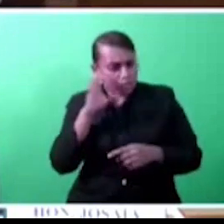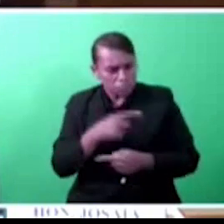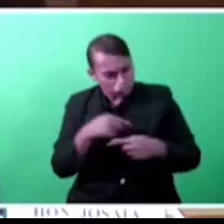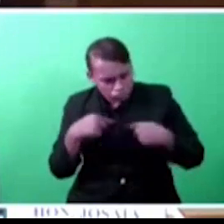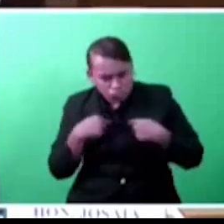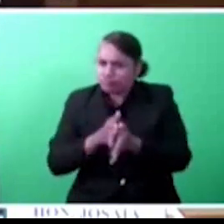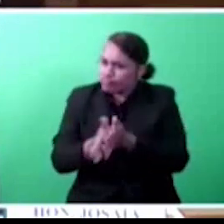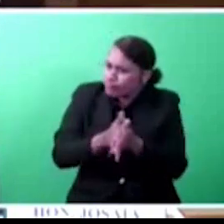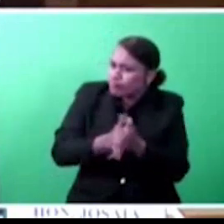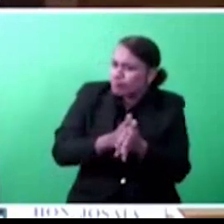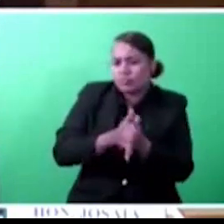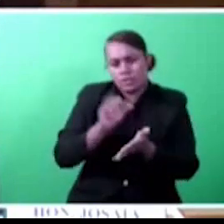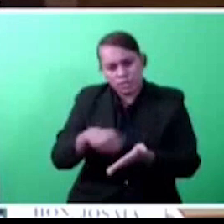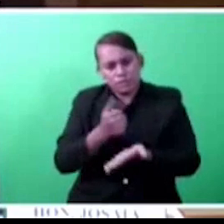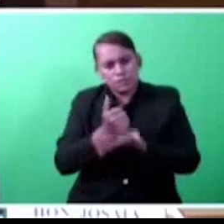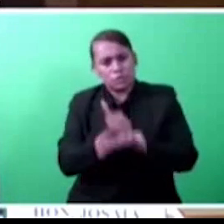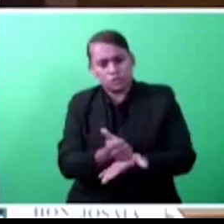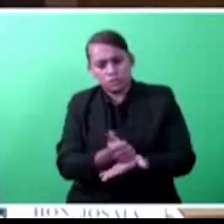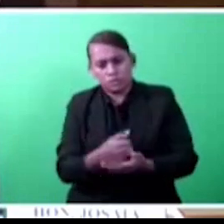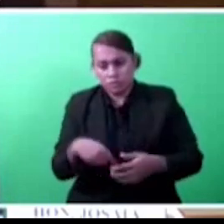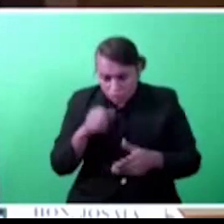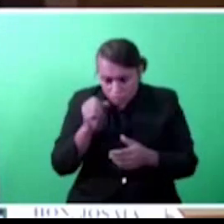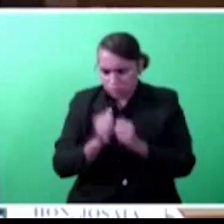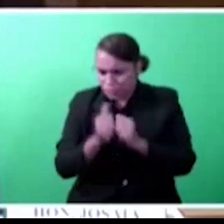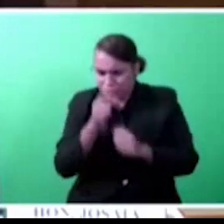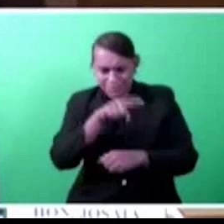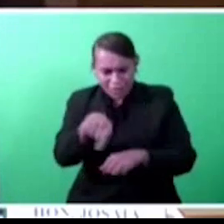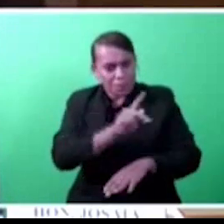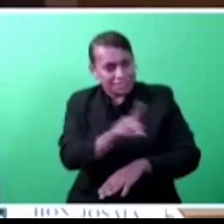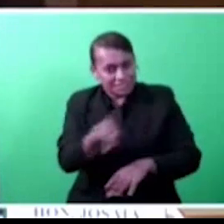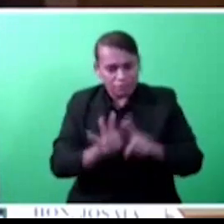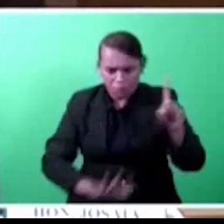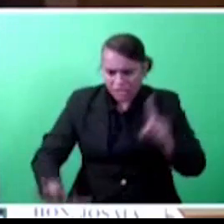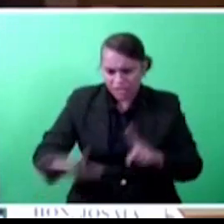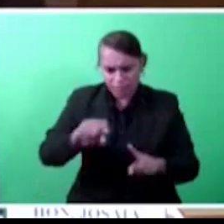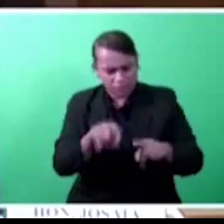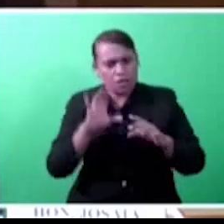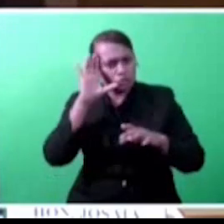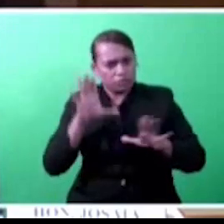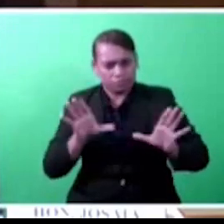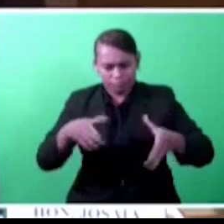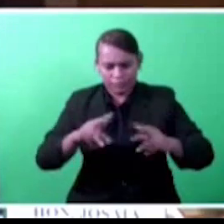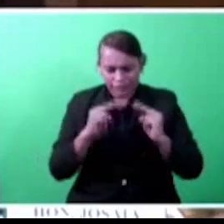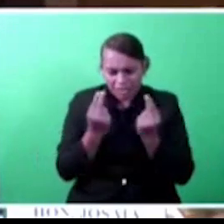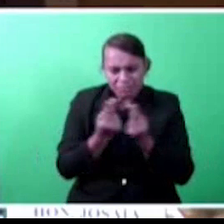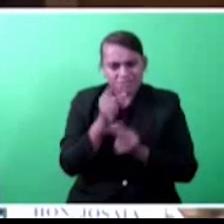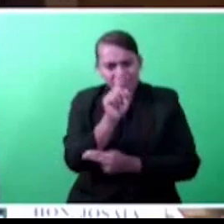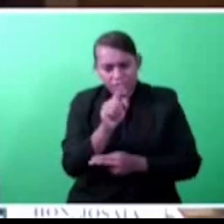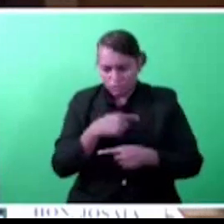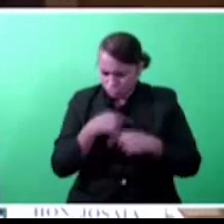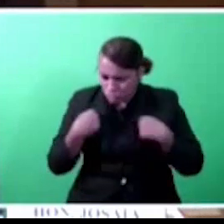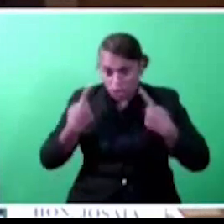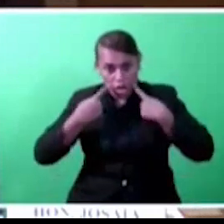assist our fellow brothers and sisters in the Pacific region, Mr. Speaker, Mr. Speaker, sir, I'm also glad to announce that Fiji